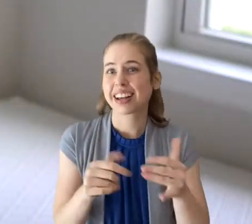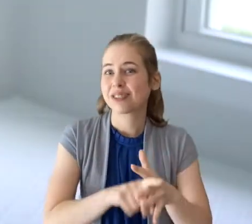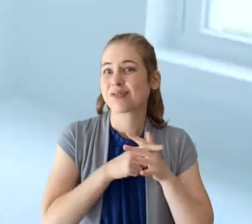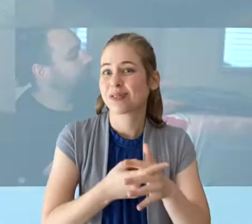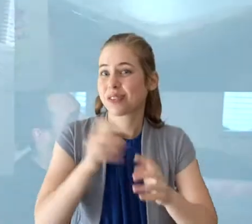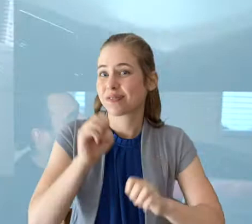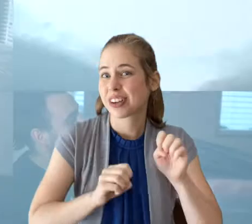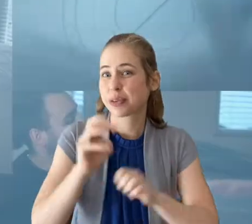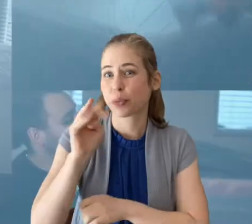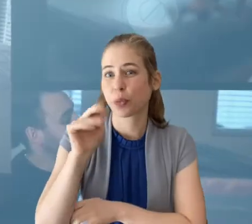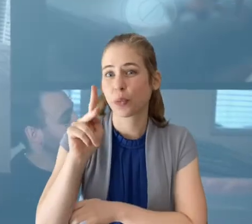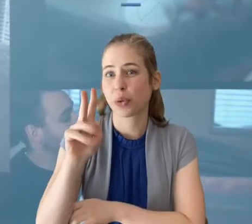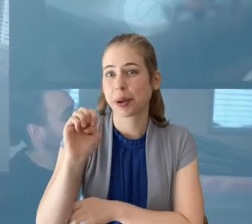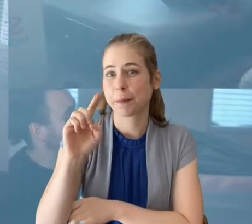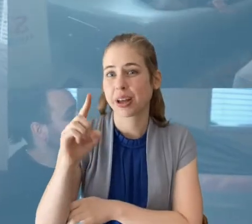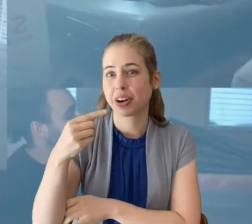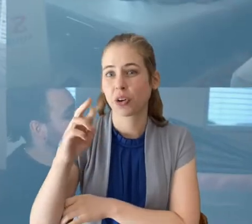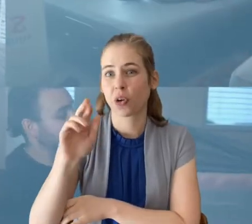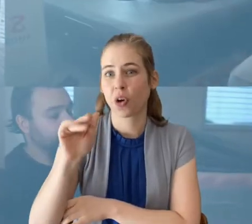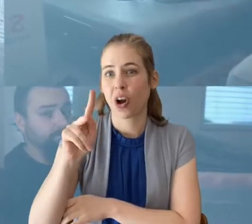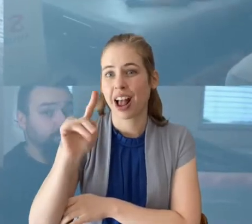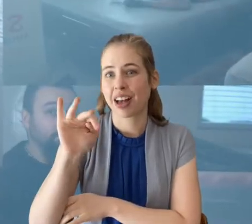GravityLux.